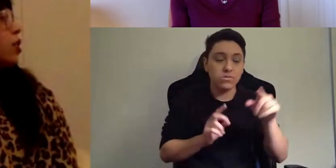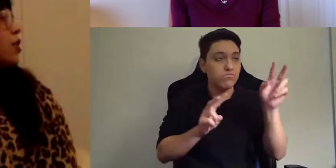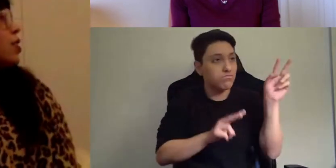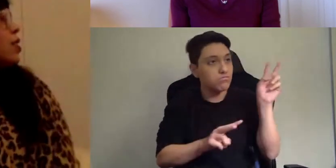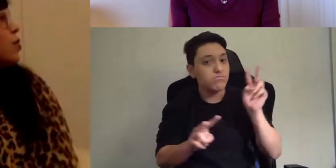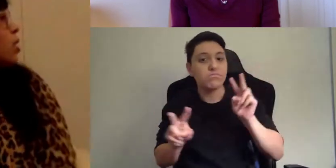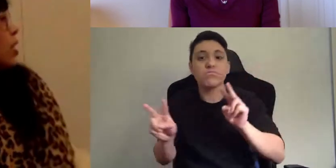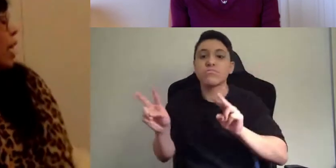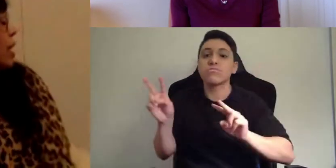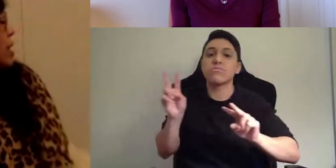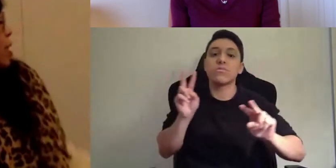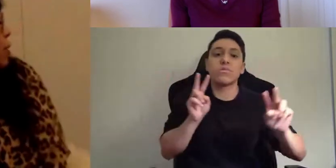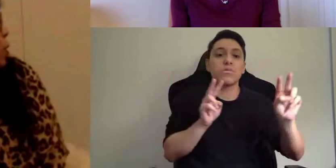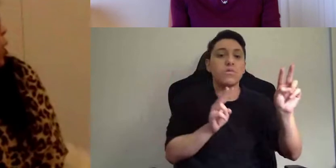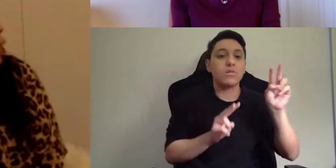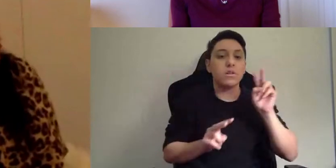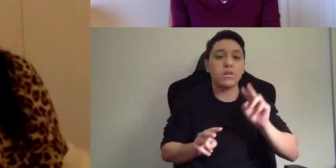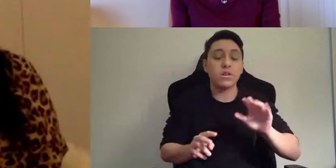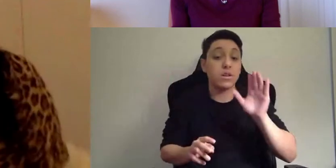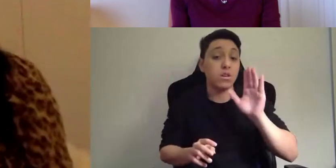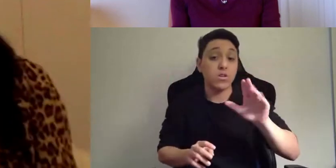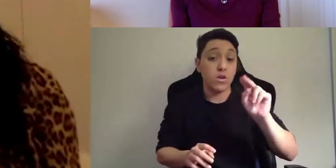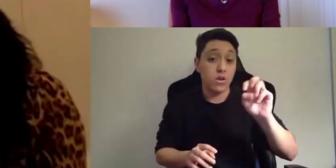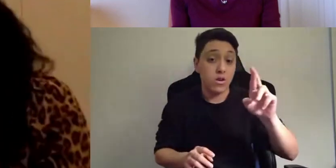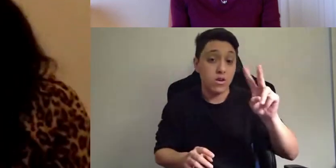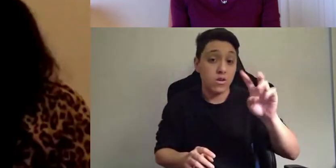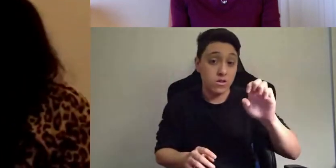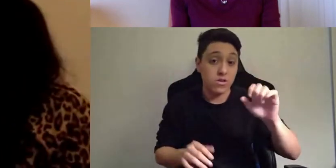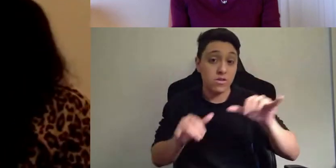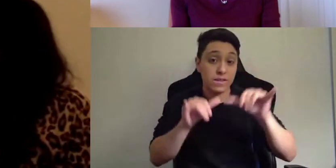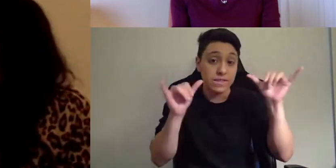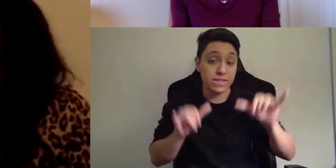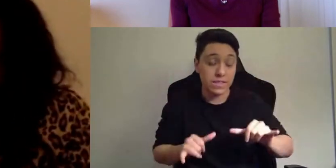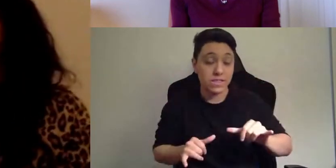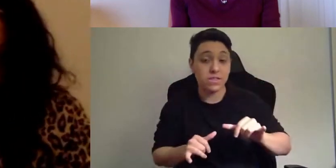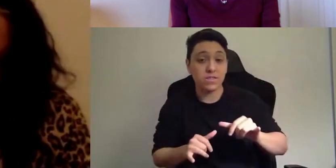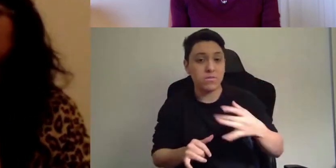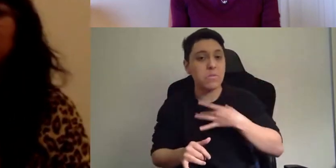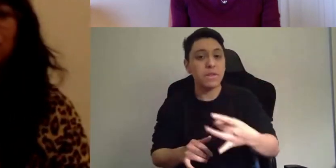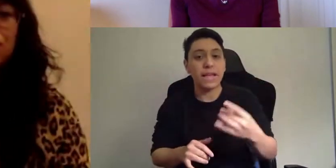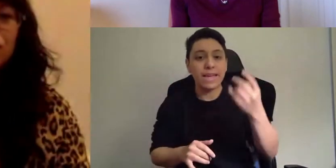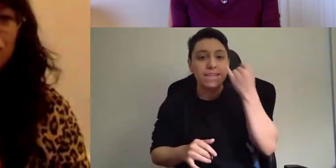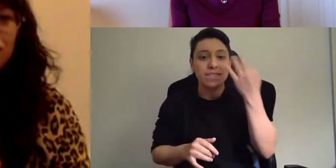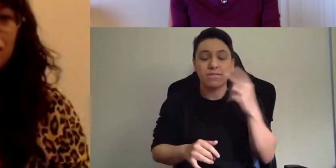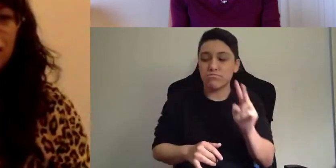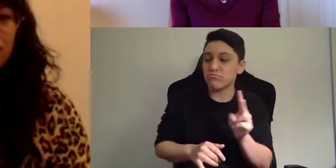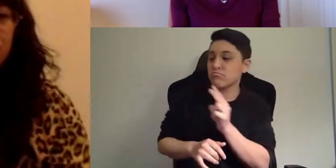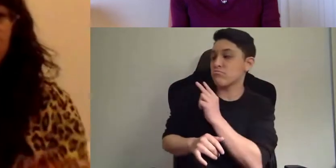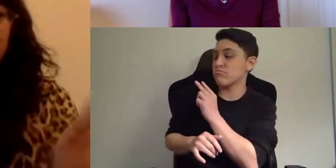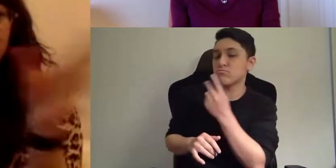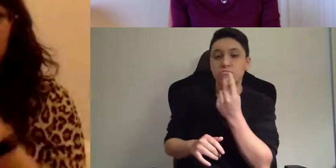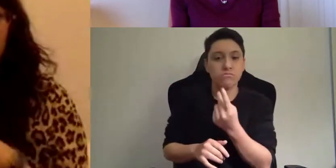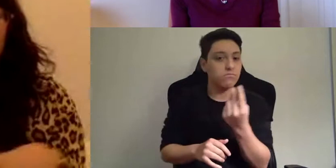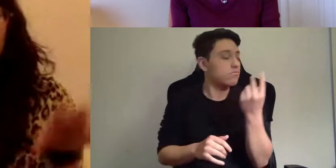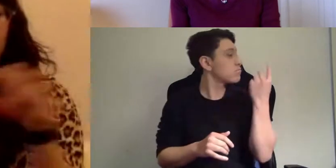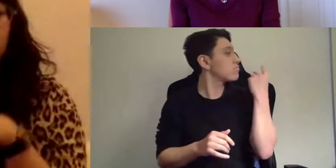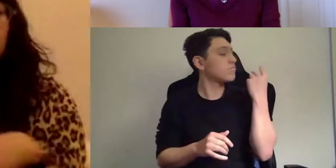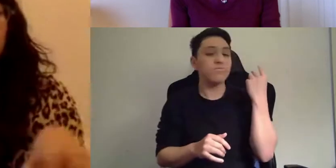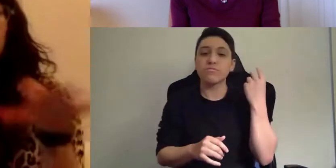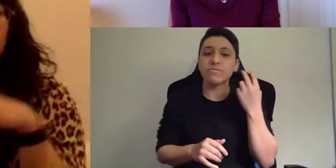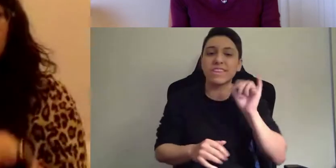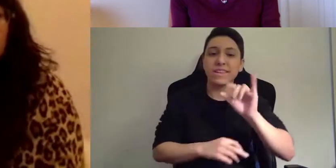and your nervous system really likes it if you look over your shoulders, especially. like those sorts of things are things that